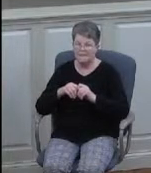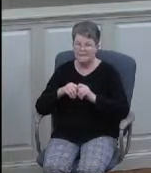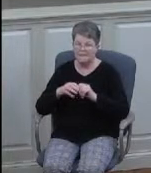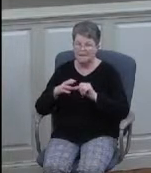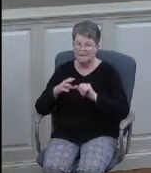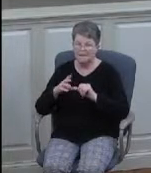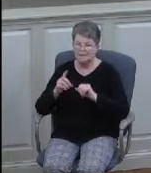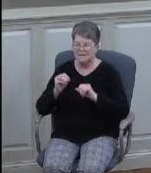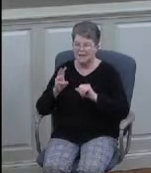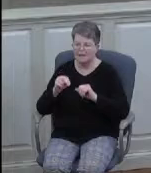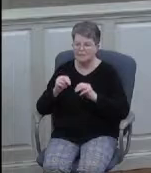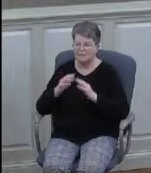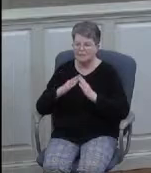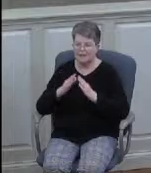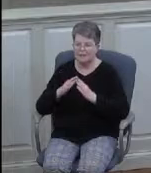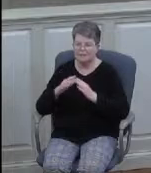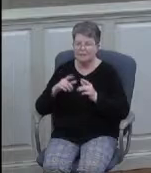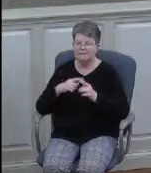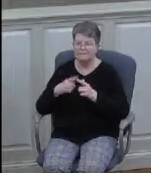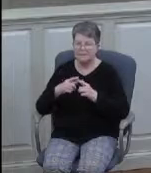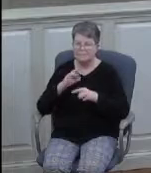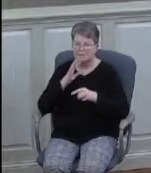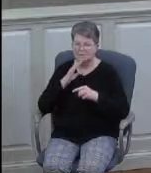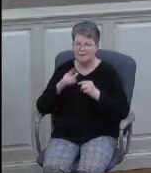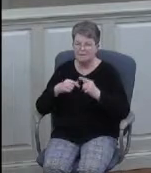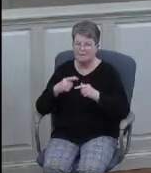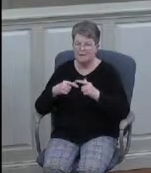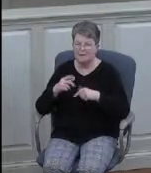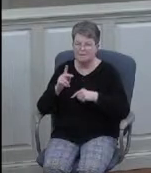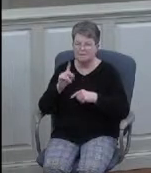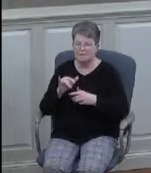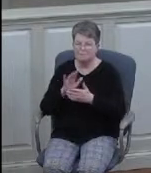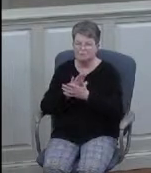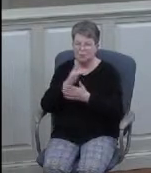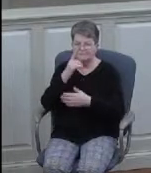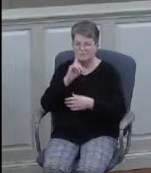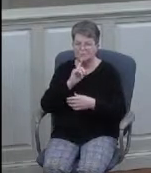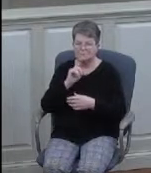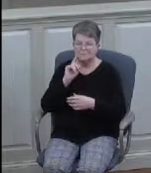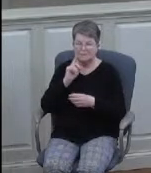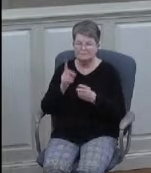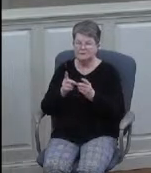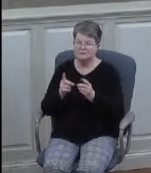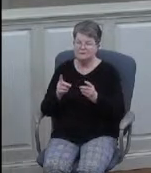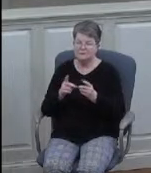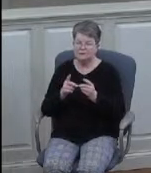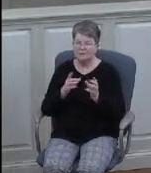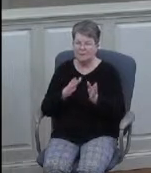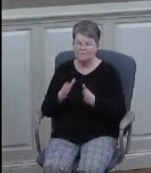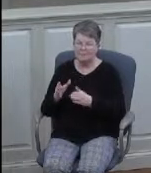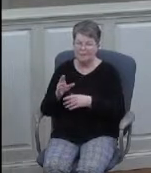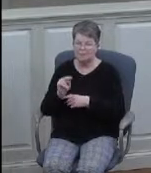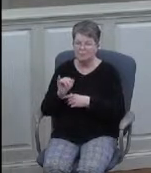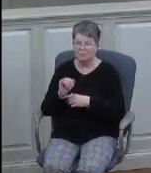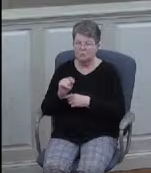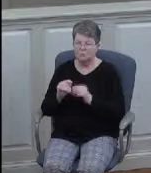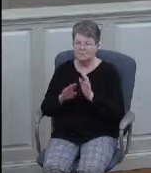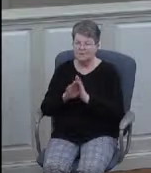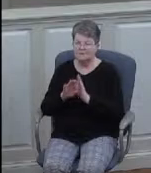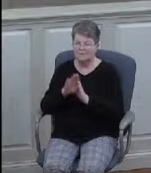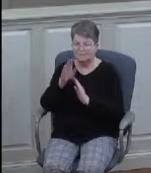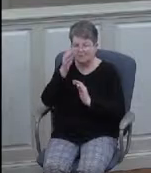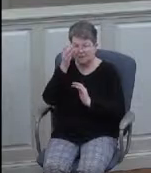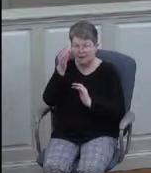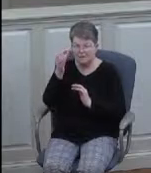And we did talk about the Kentucky School for the Deaf District planned unit development